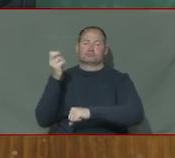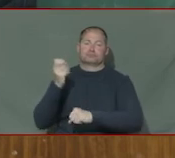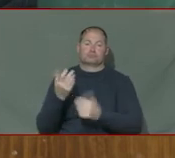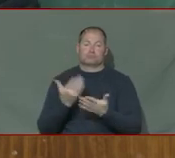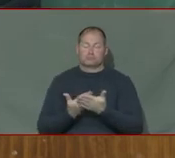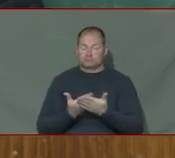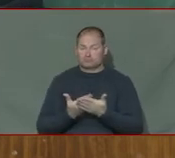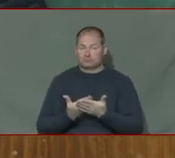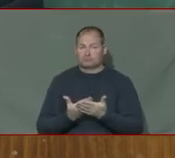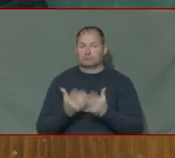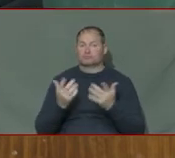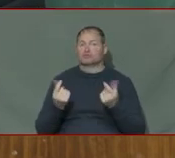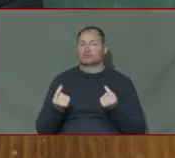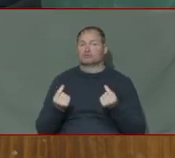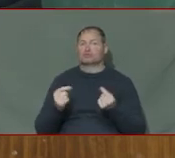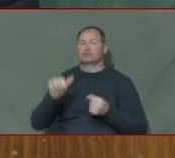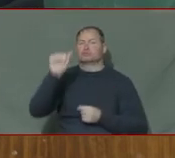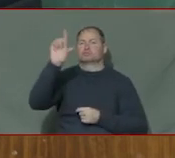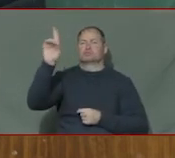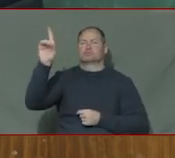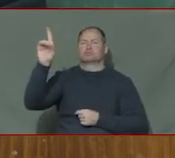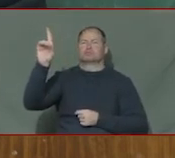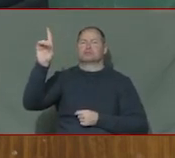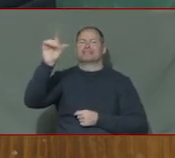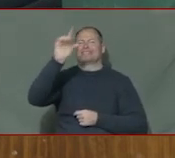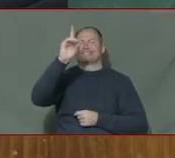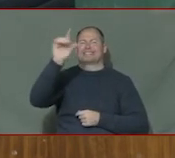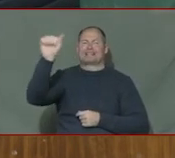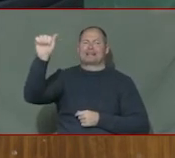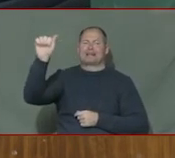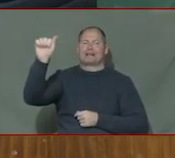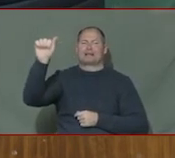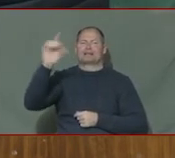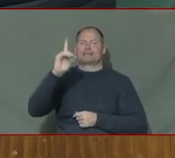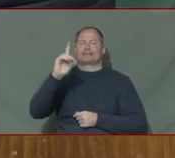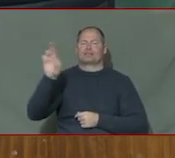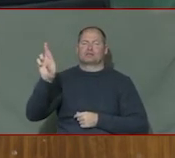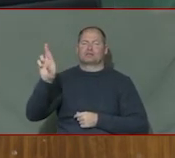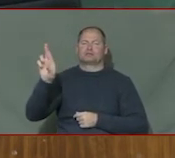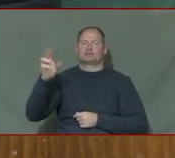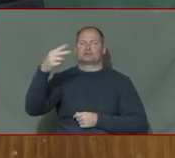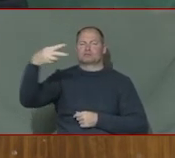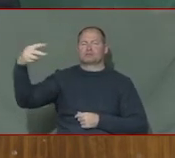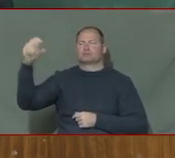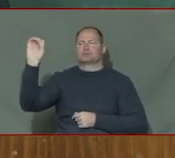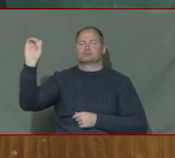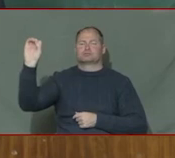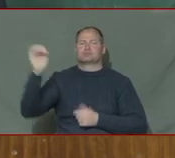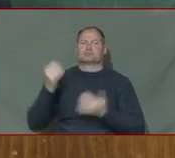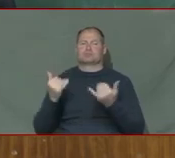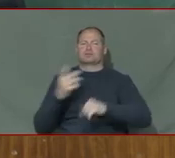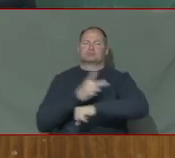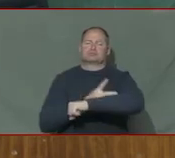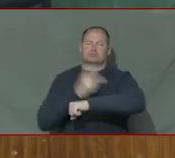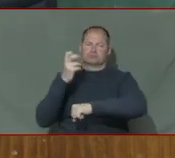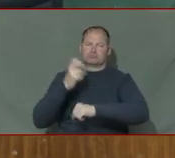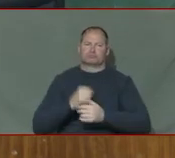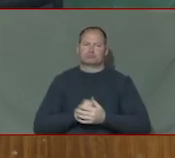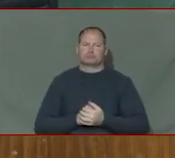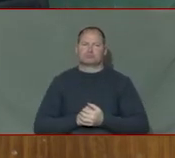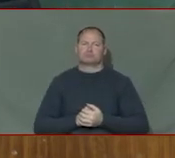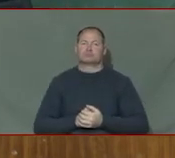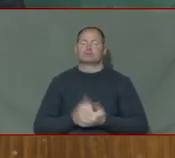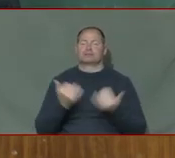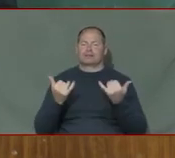say dA over dr is equal to 0. Now we're going to differentiate. I rewrote